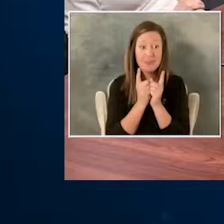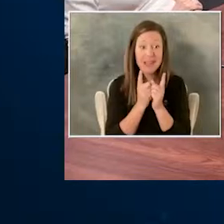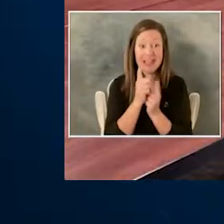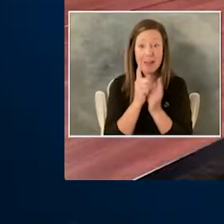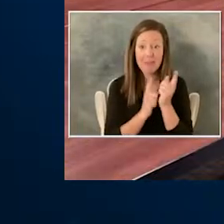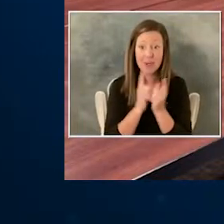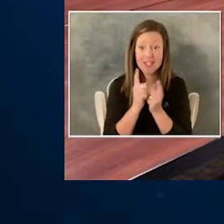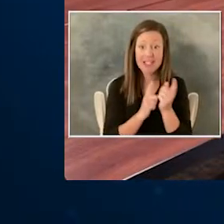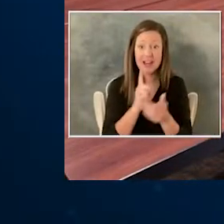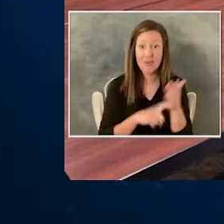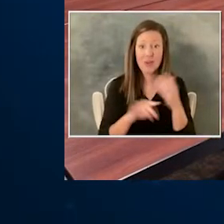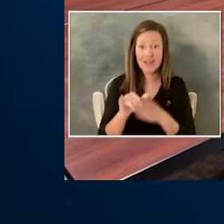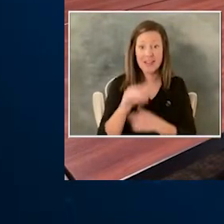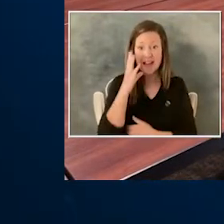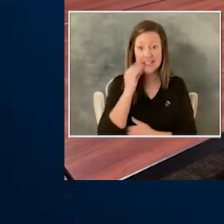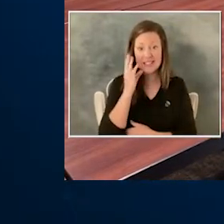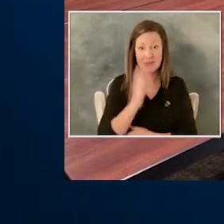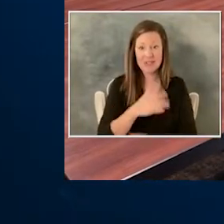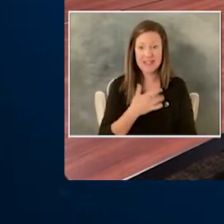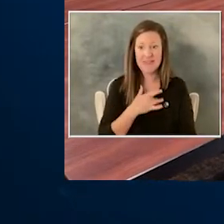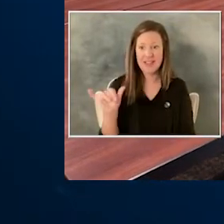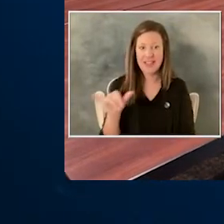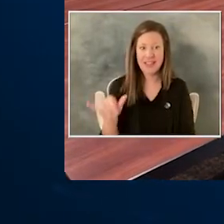that experience feel like?